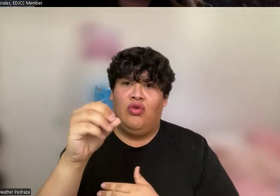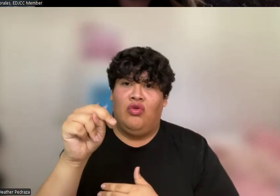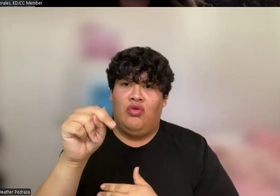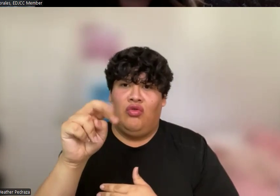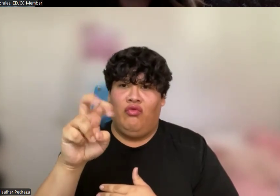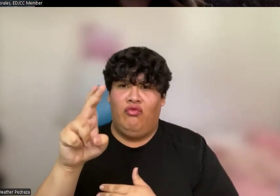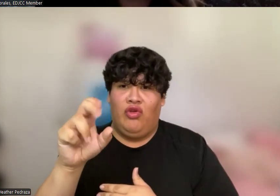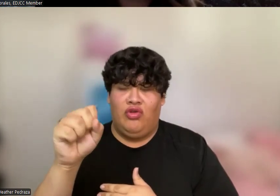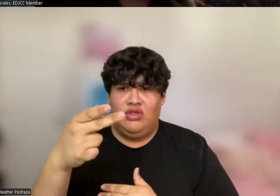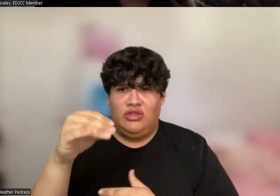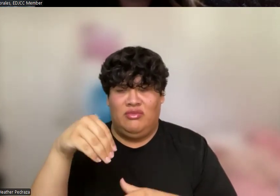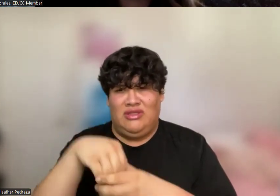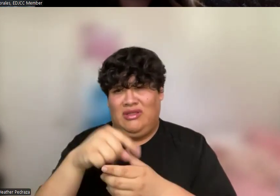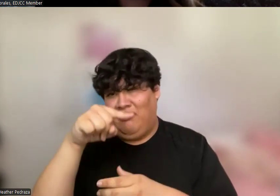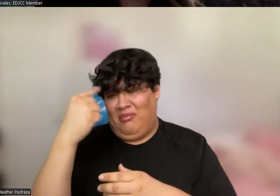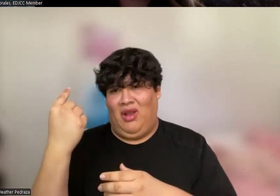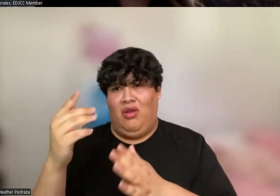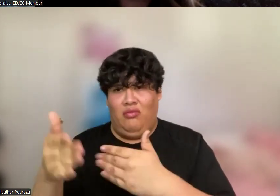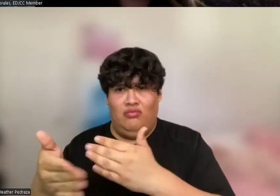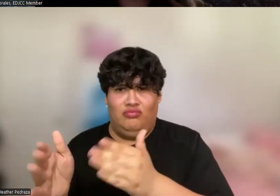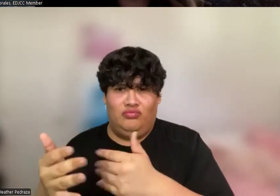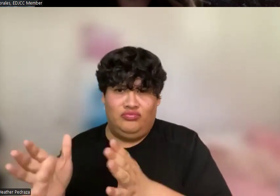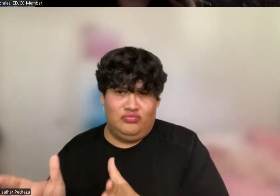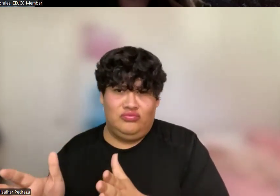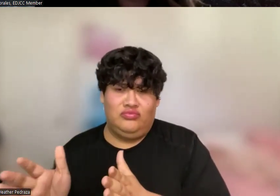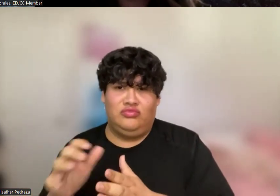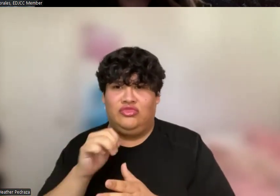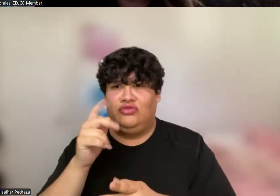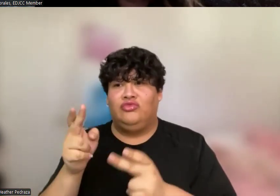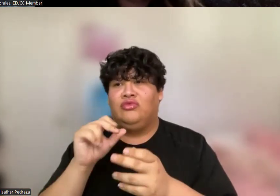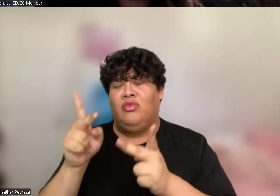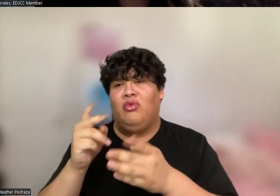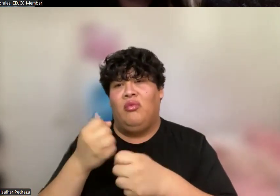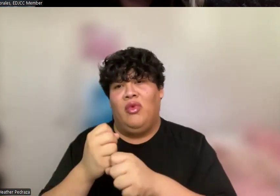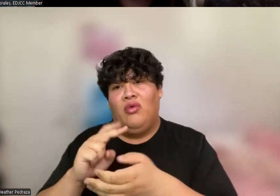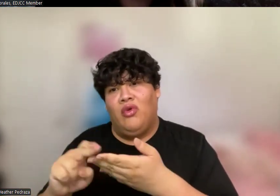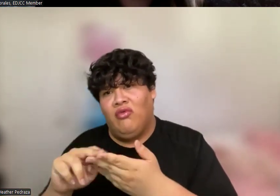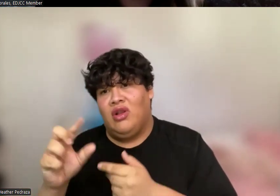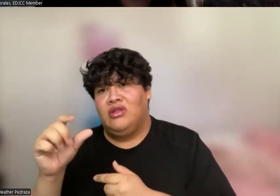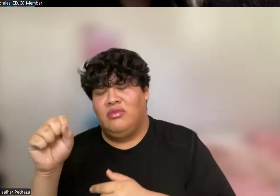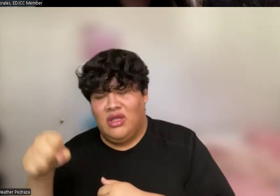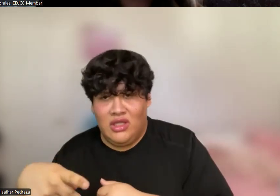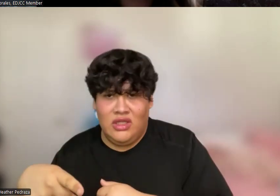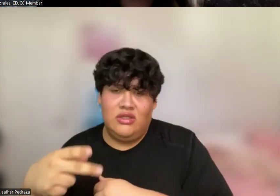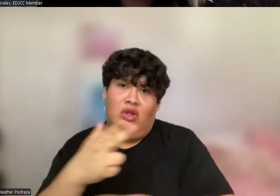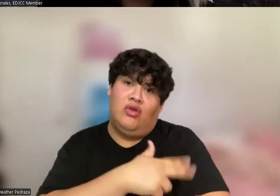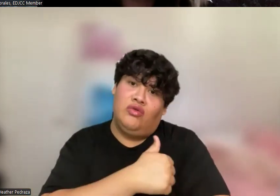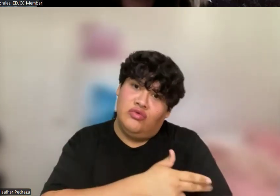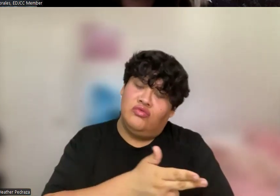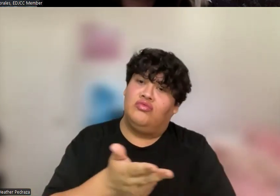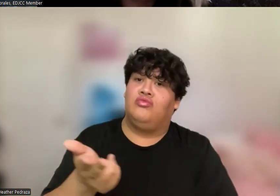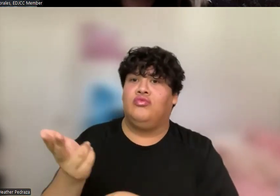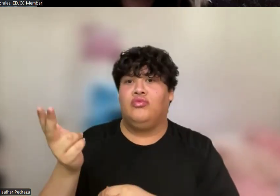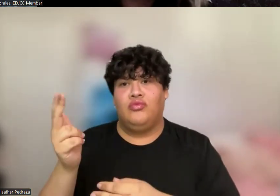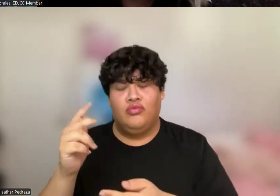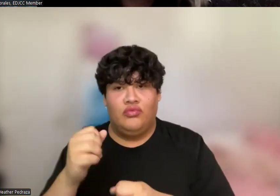black box to the entities that normally would make referrals, like APS, hospitals, concerned family